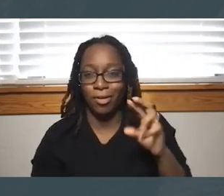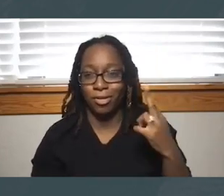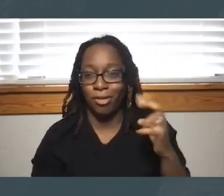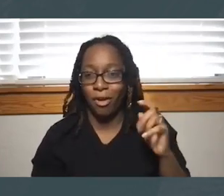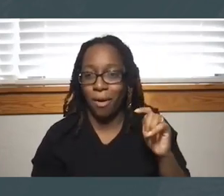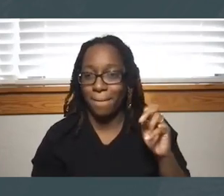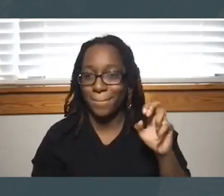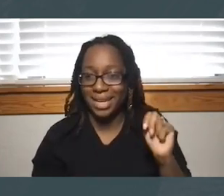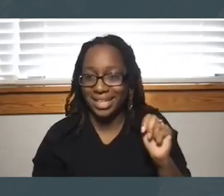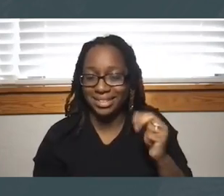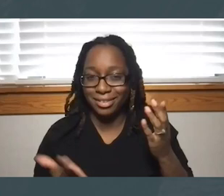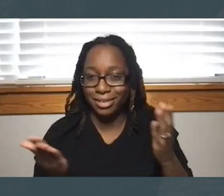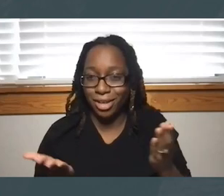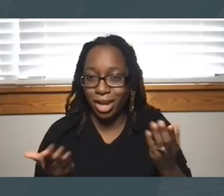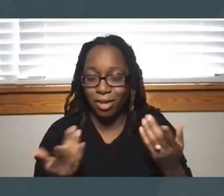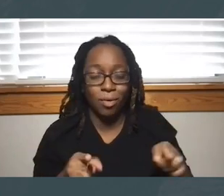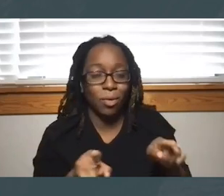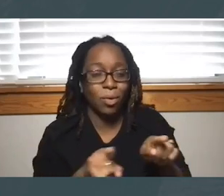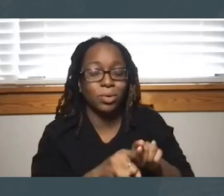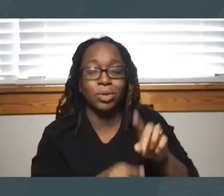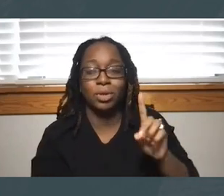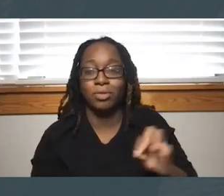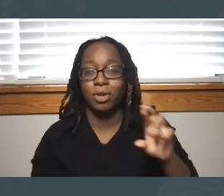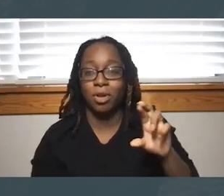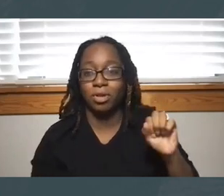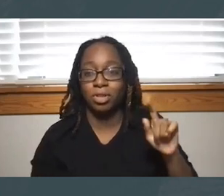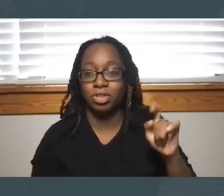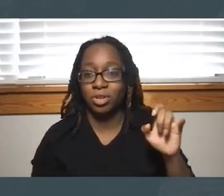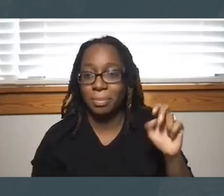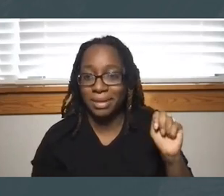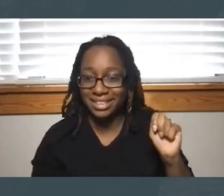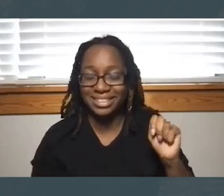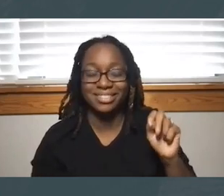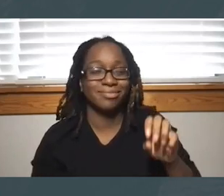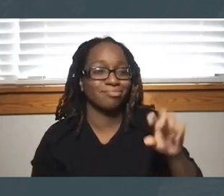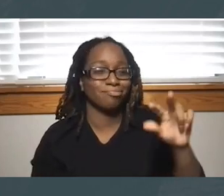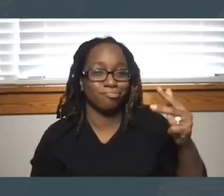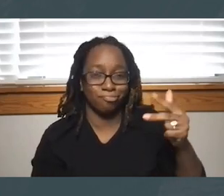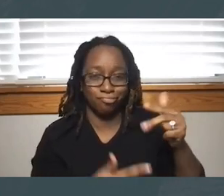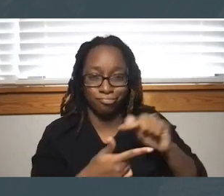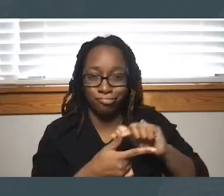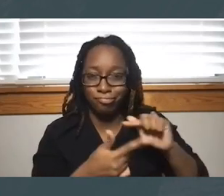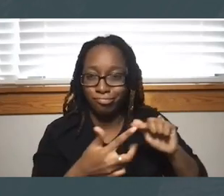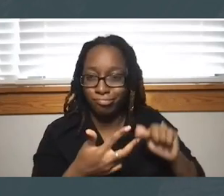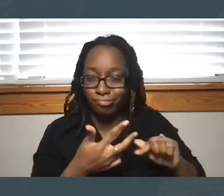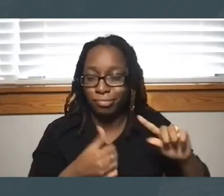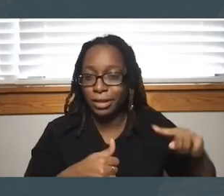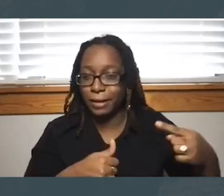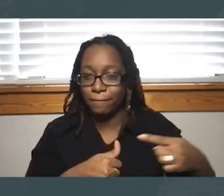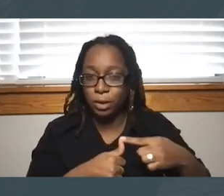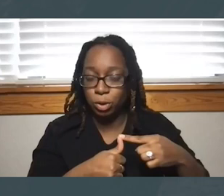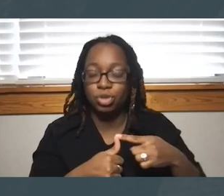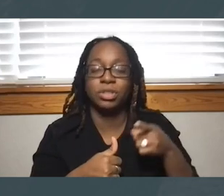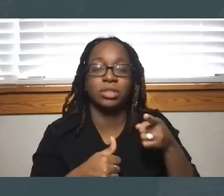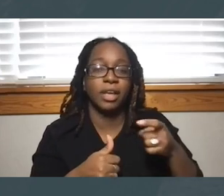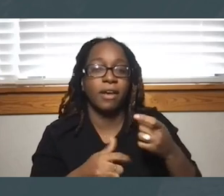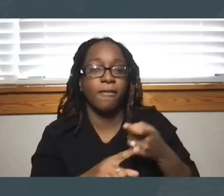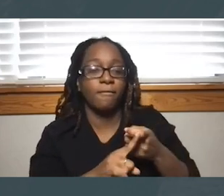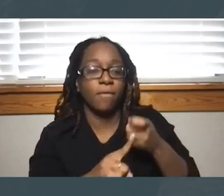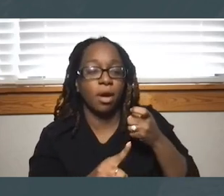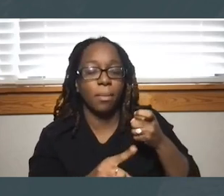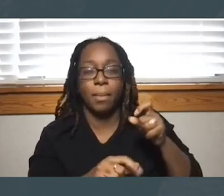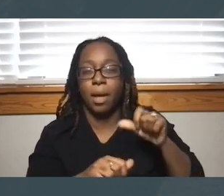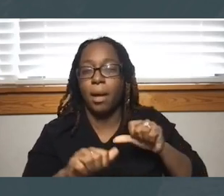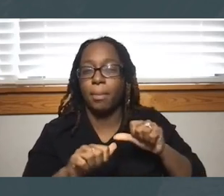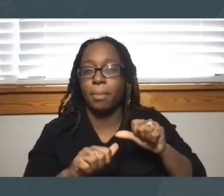Dr. Shilliam and Dr. Soumahoro. So our first panelist is Dr. Robbie Shilliam, who's an associate professor of political science at